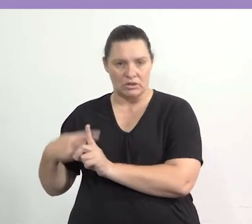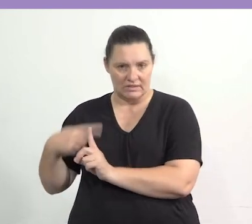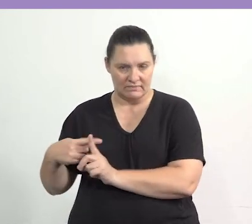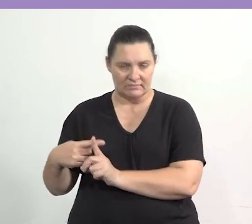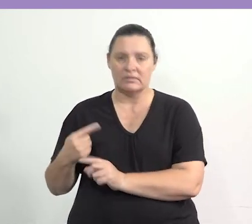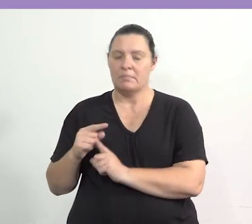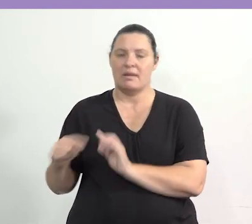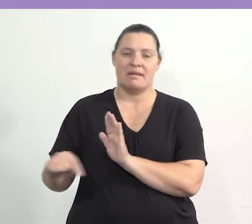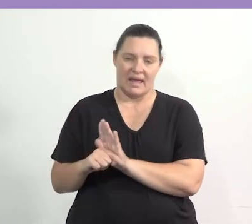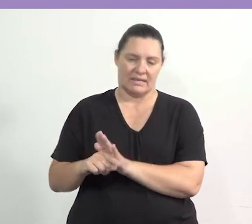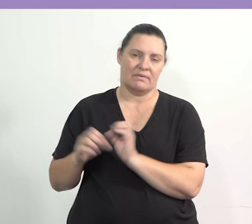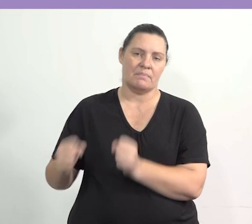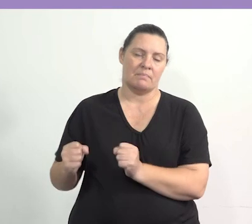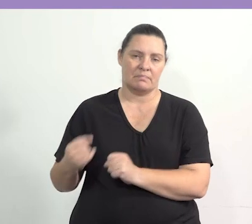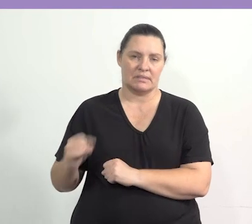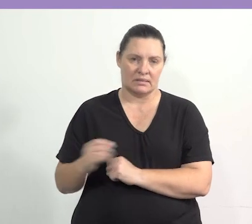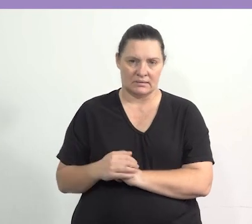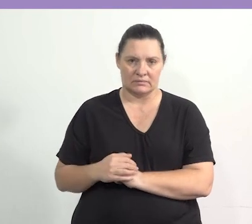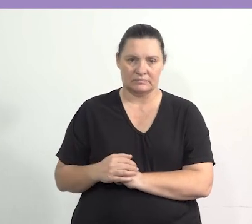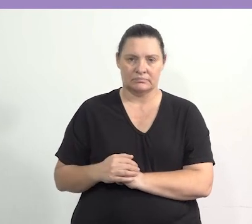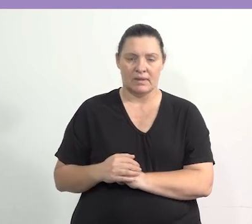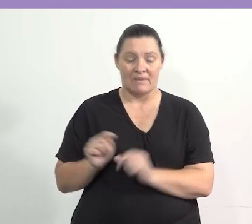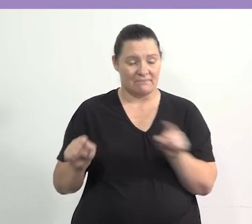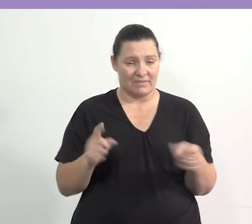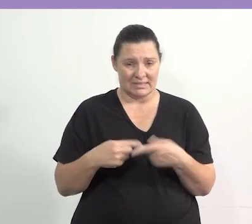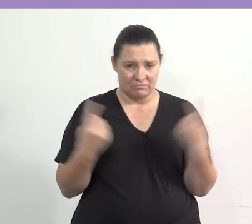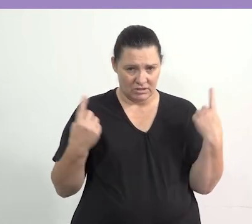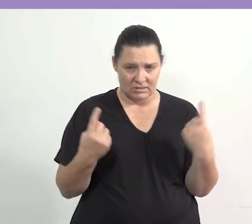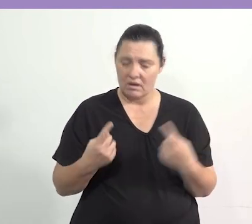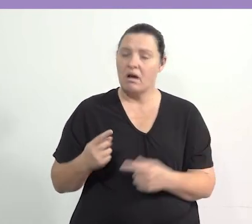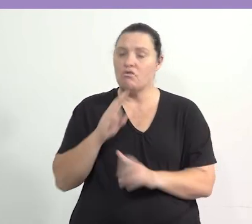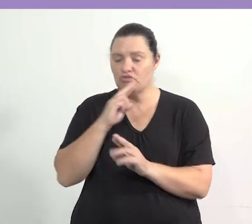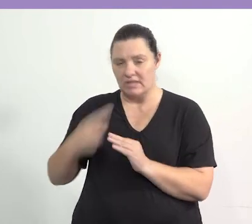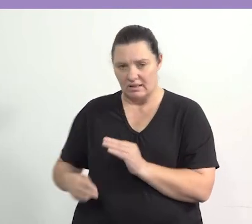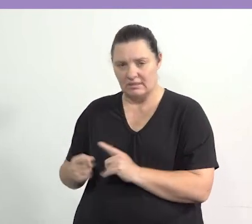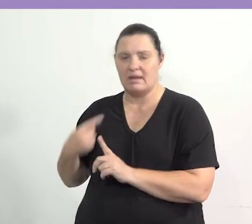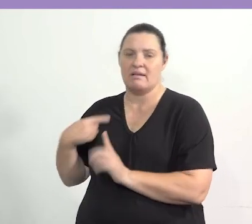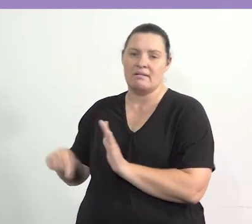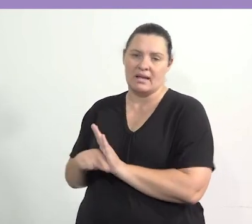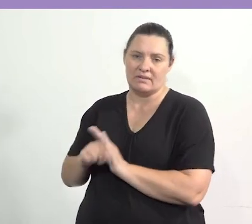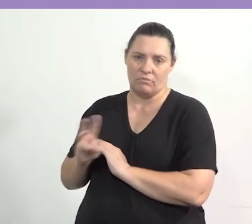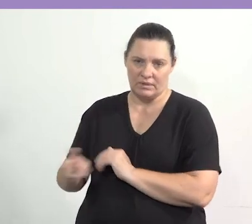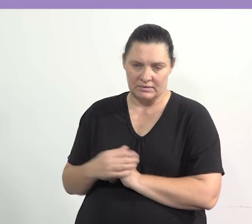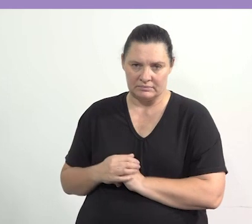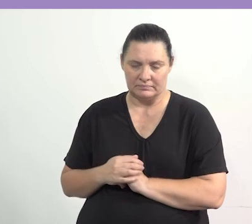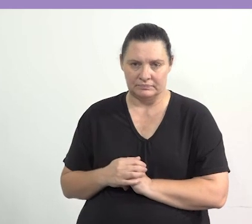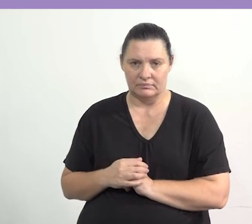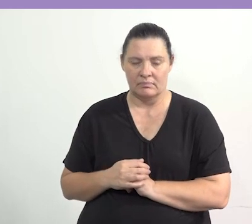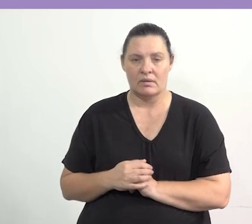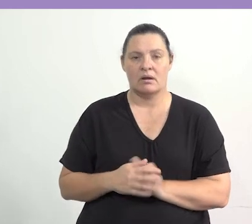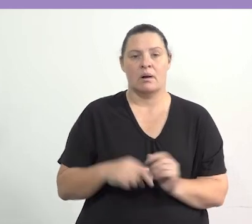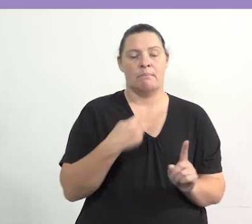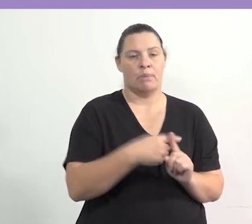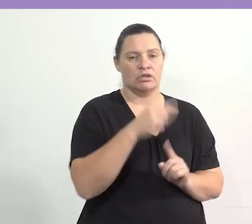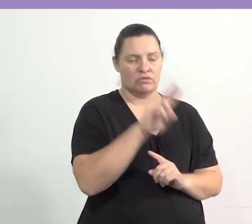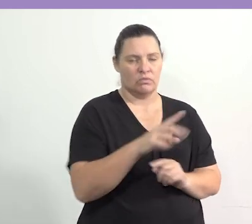going to be a negative number. So when the signs are different, my result is going to be negative. Let's look at some examples here. So